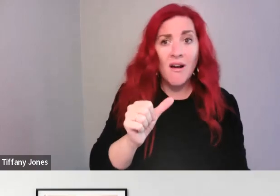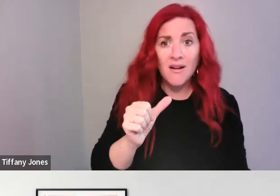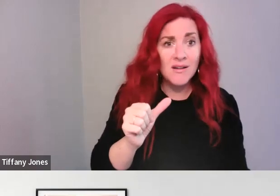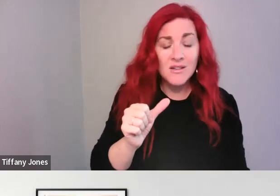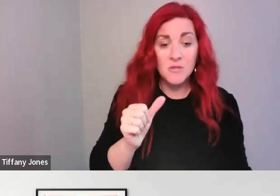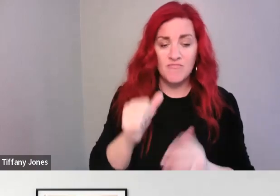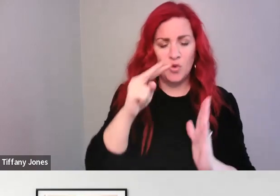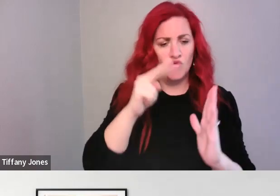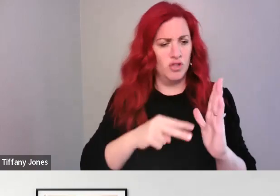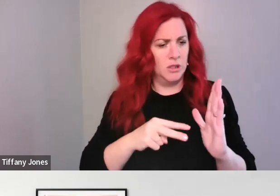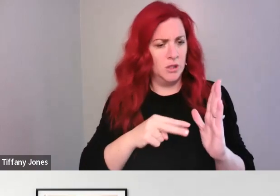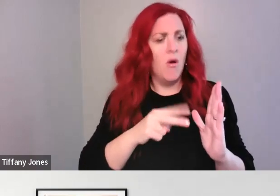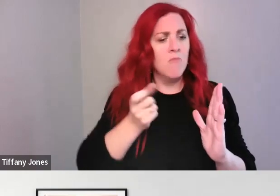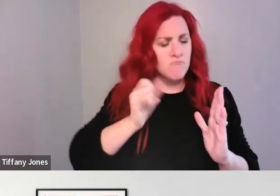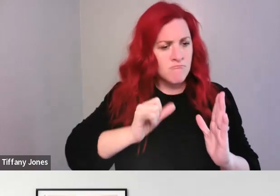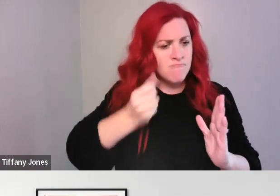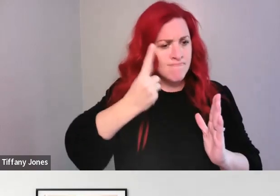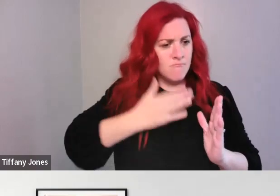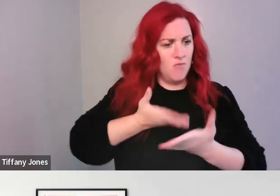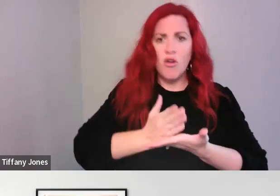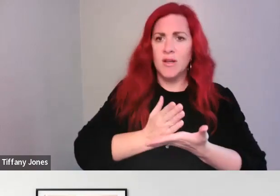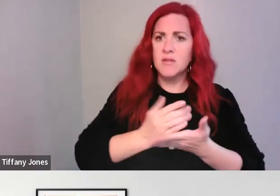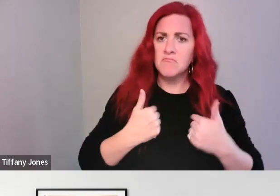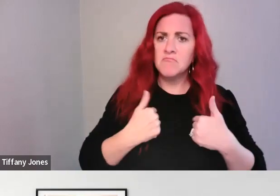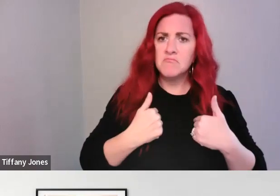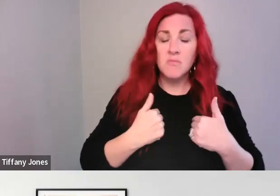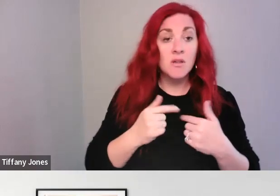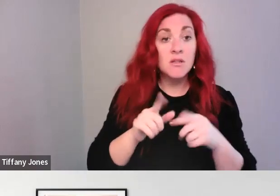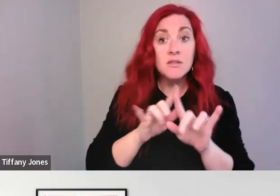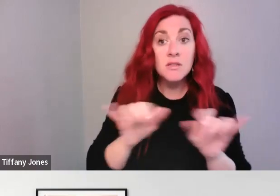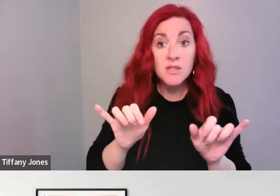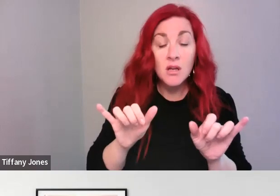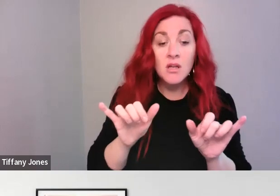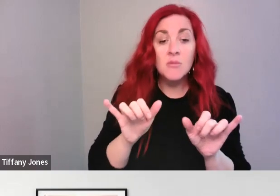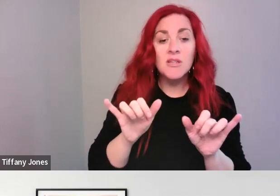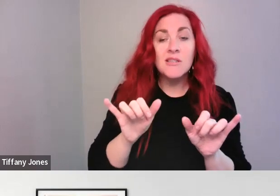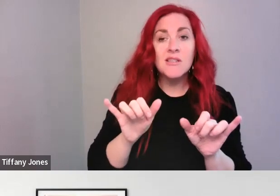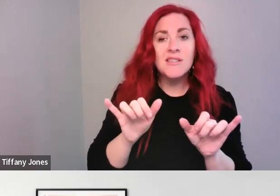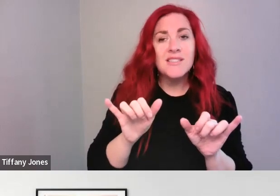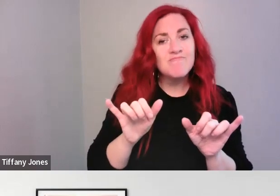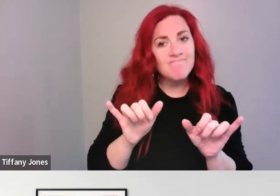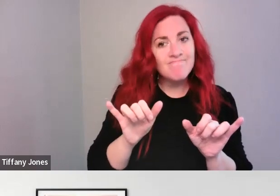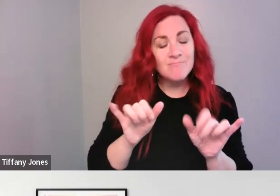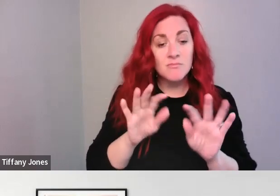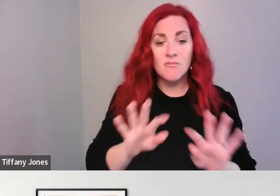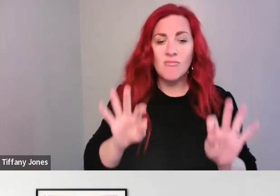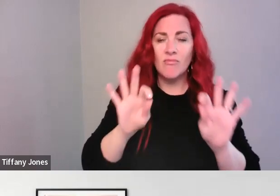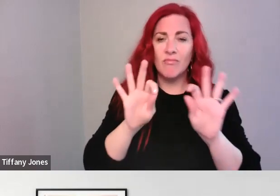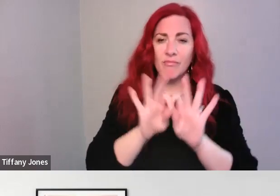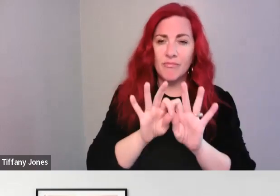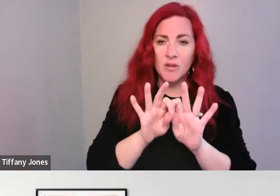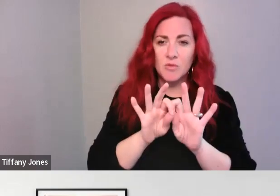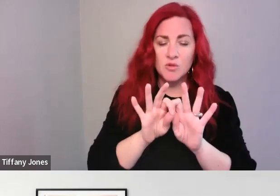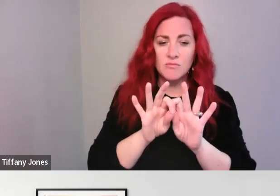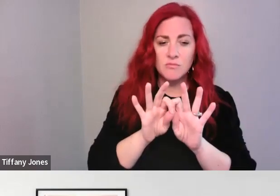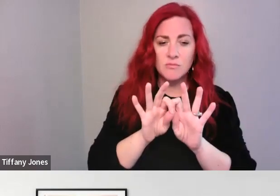understand what your rights are, while at the same time retaining, the important meat